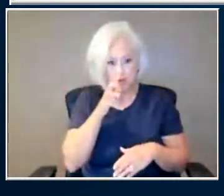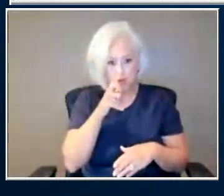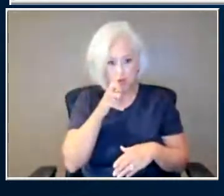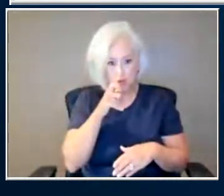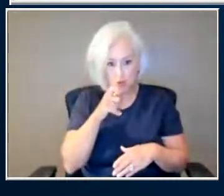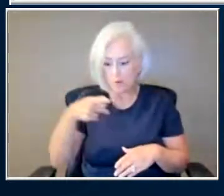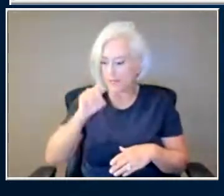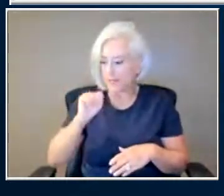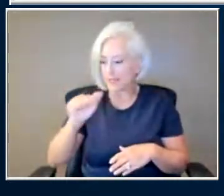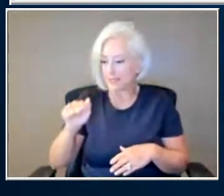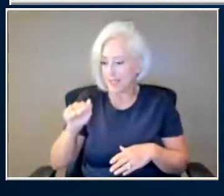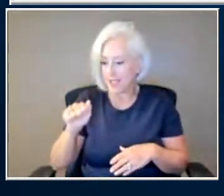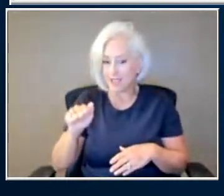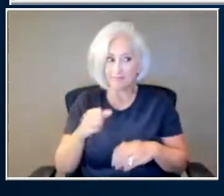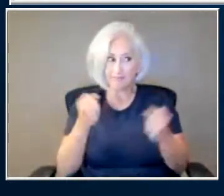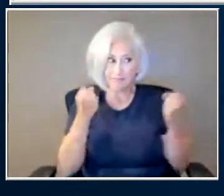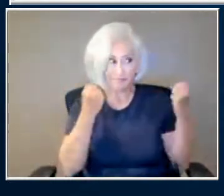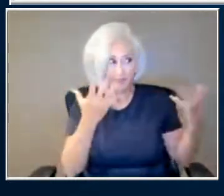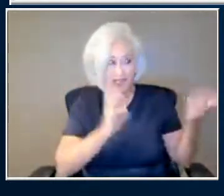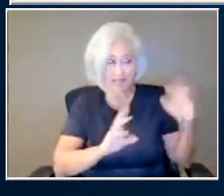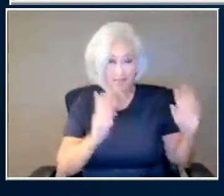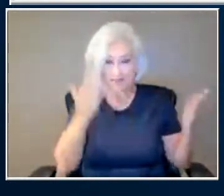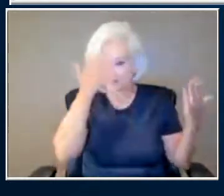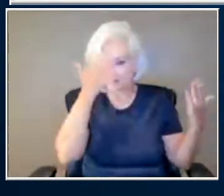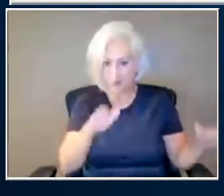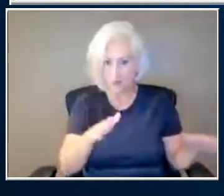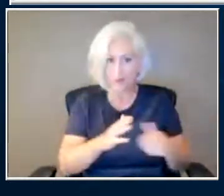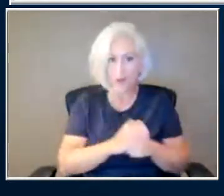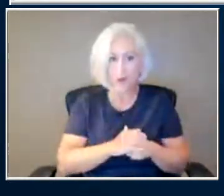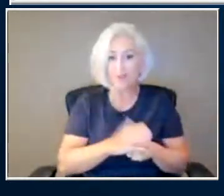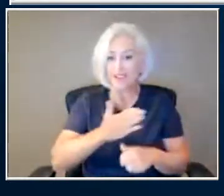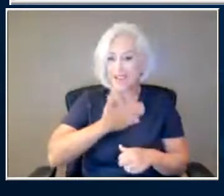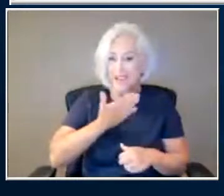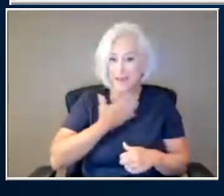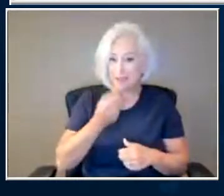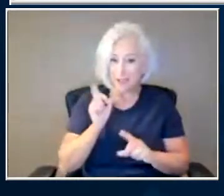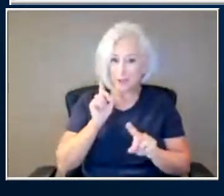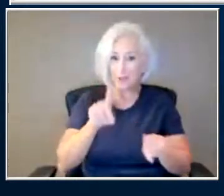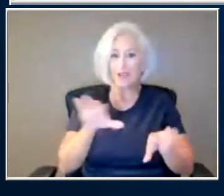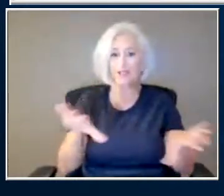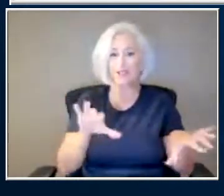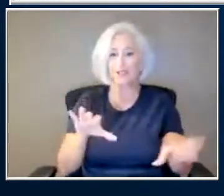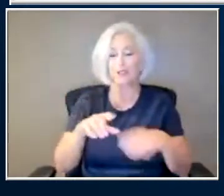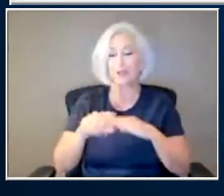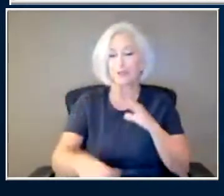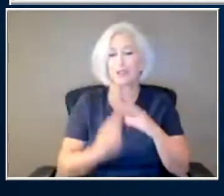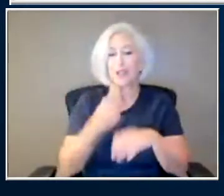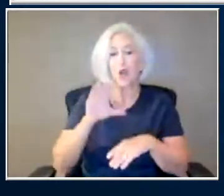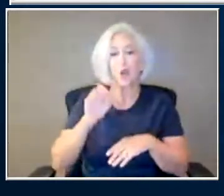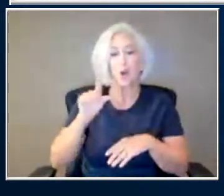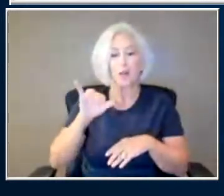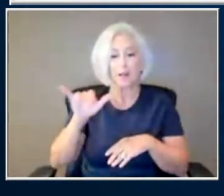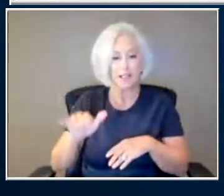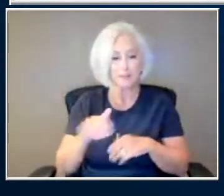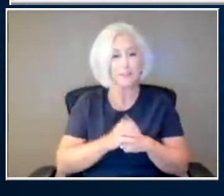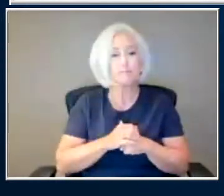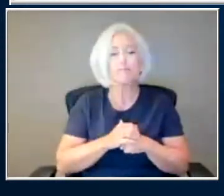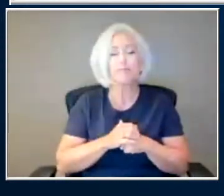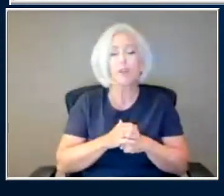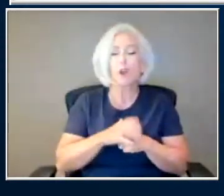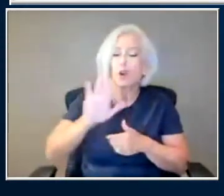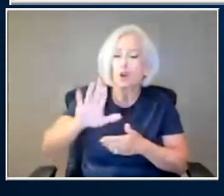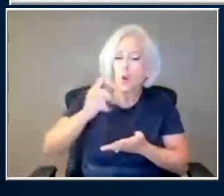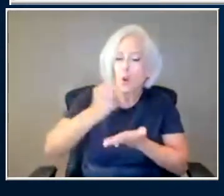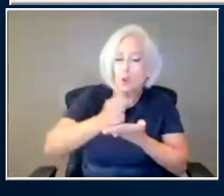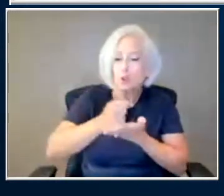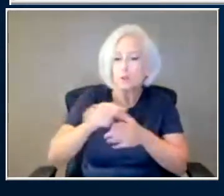late on that colonoscopy, at least you were getting that screening. So good for you there. What treatments did you go through to try and lower that high number,